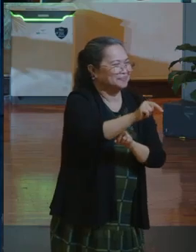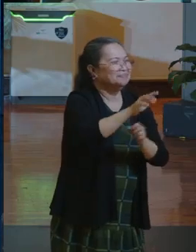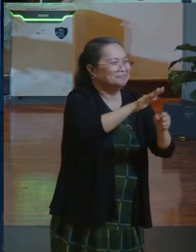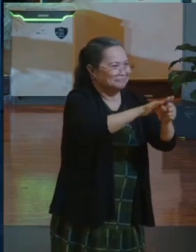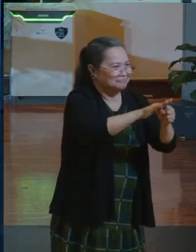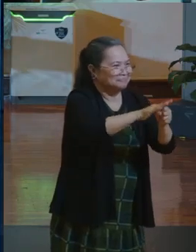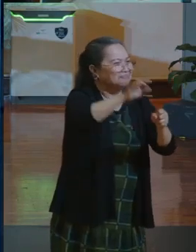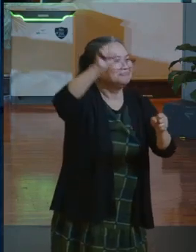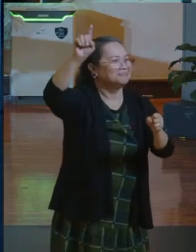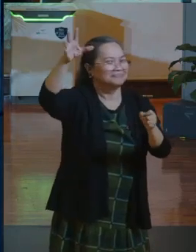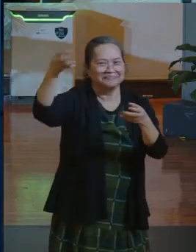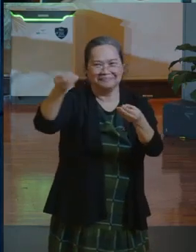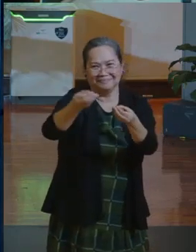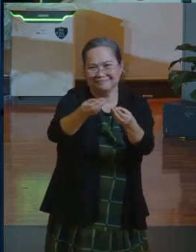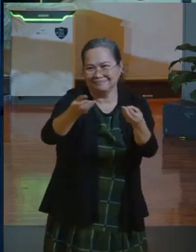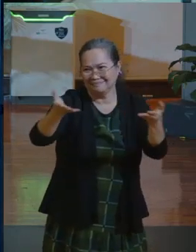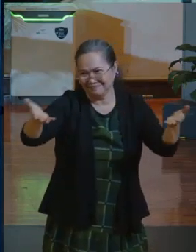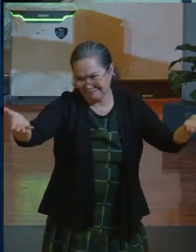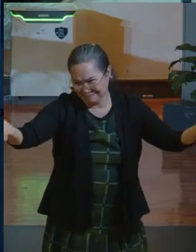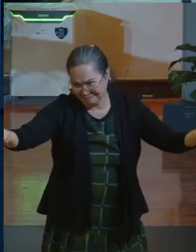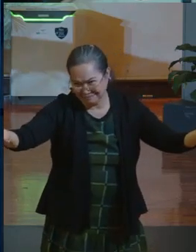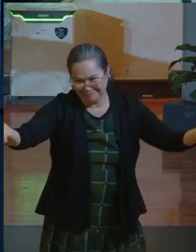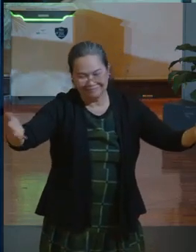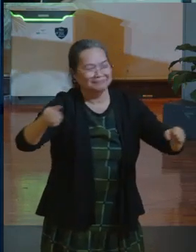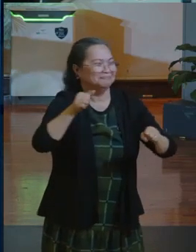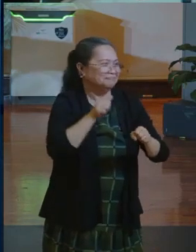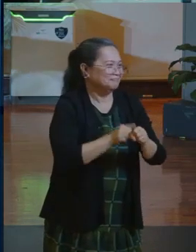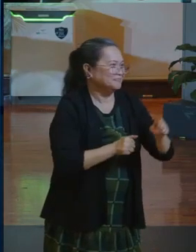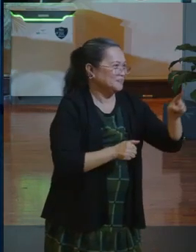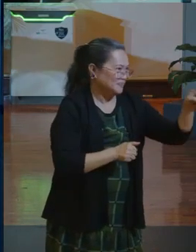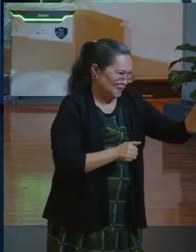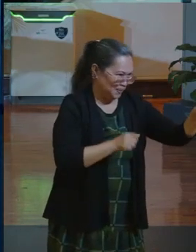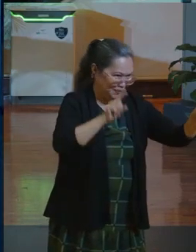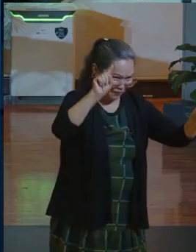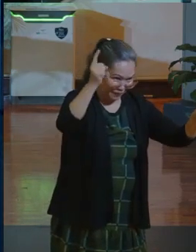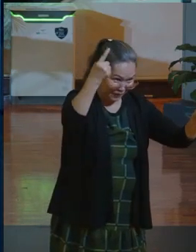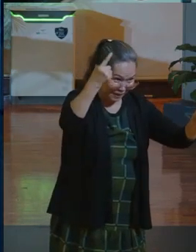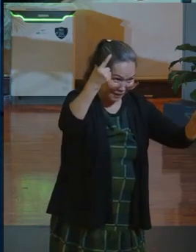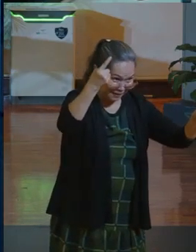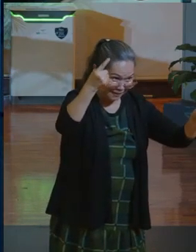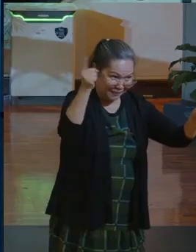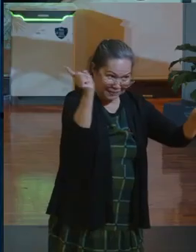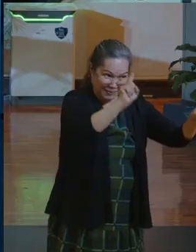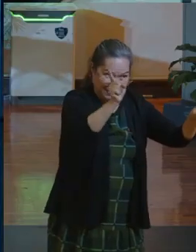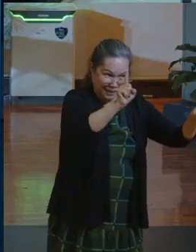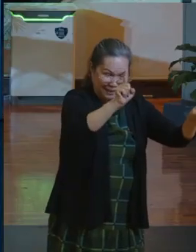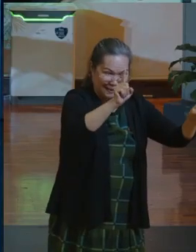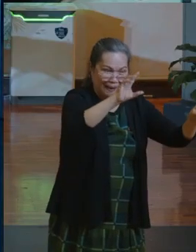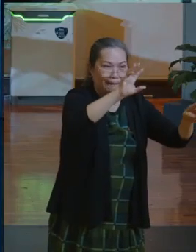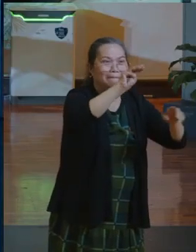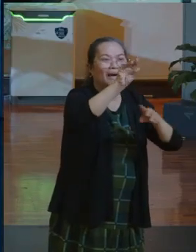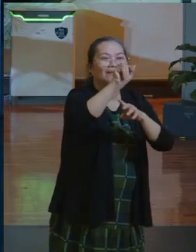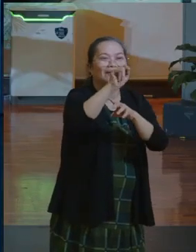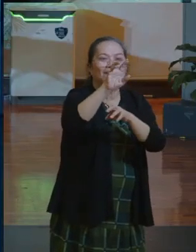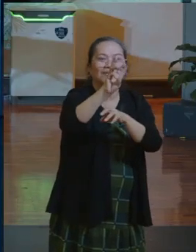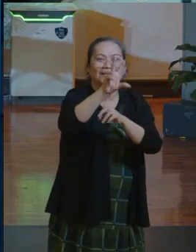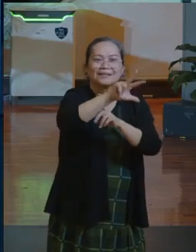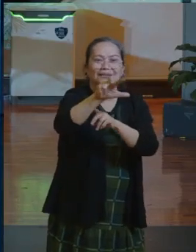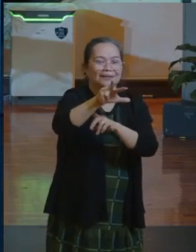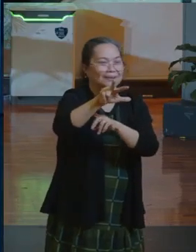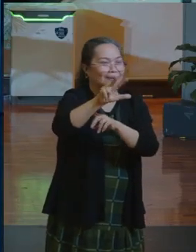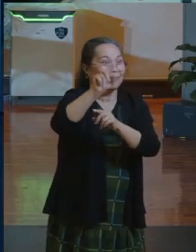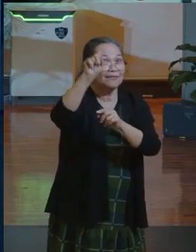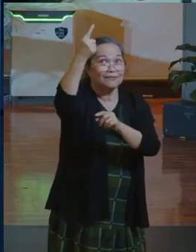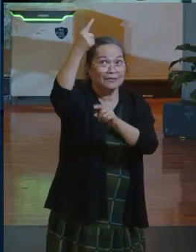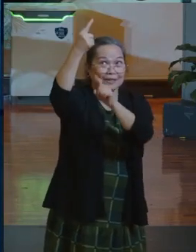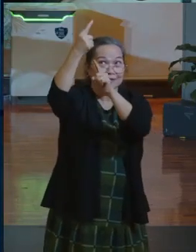naman na ibibigay na ating Panginoon. Kaya sabi niya, seek first. Matthew 6:33, di ba? Seek first the